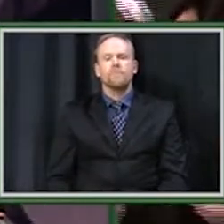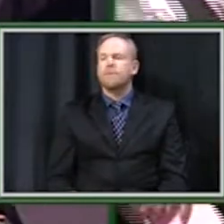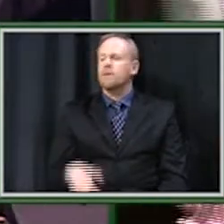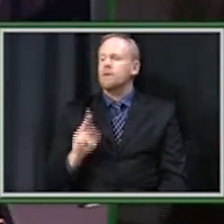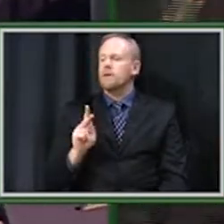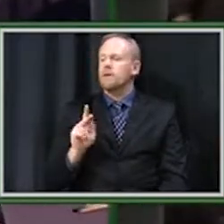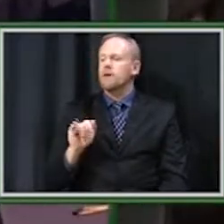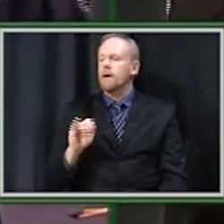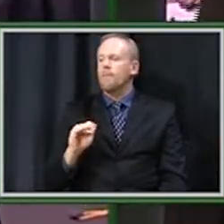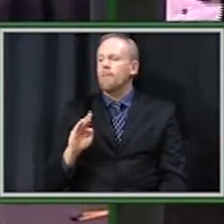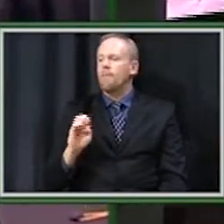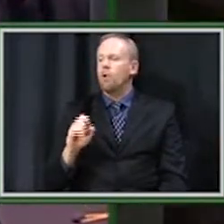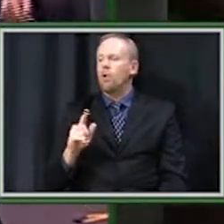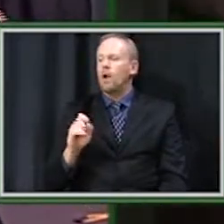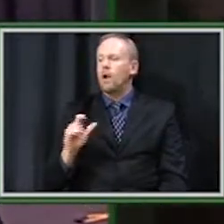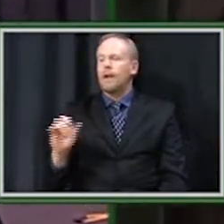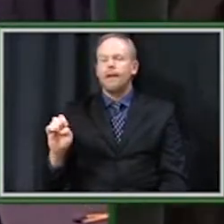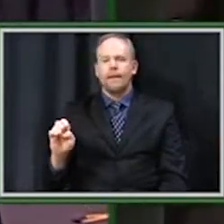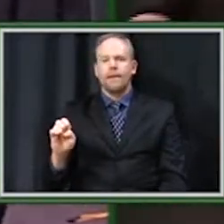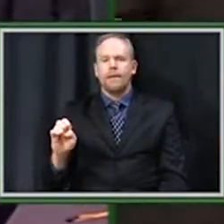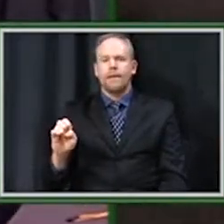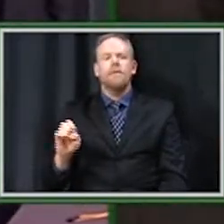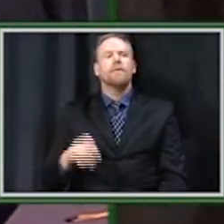Kimberly Limone.